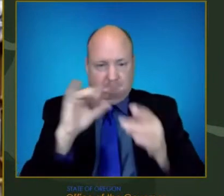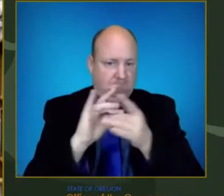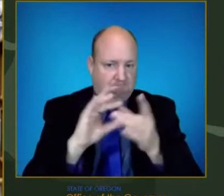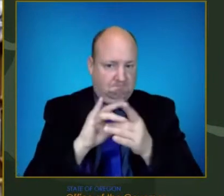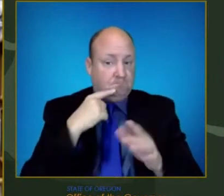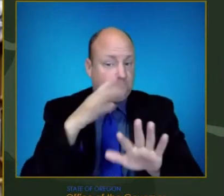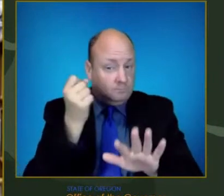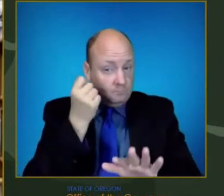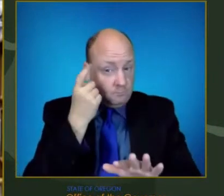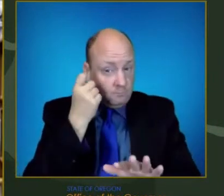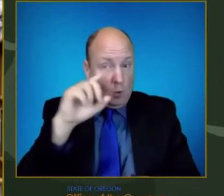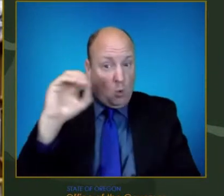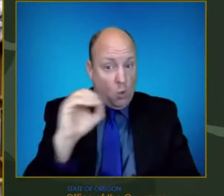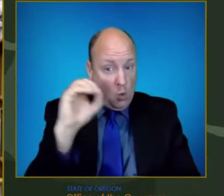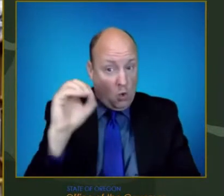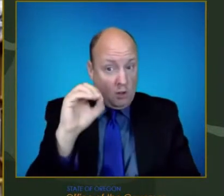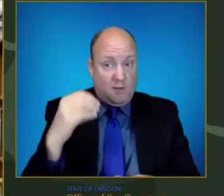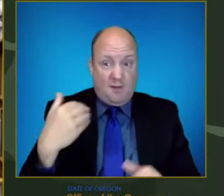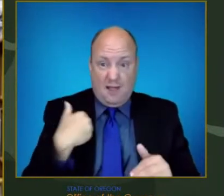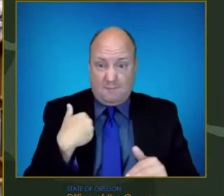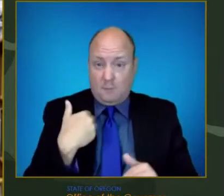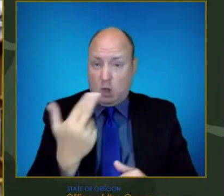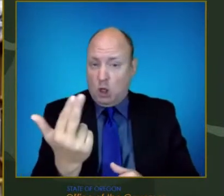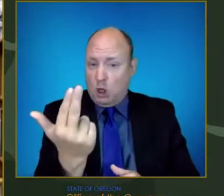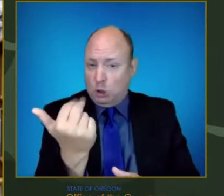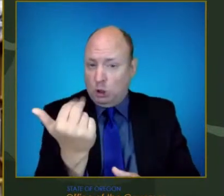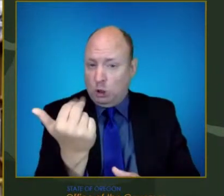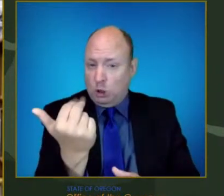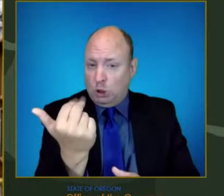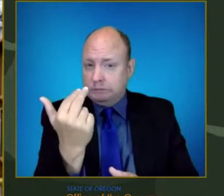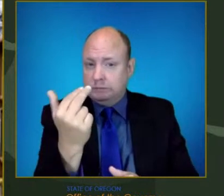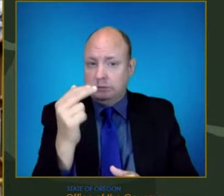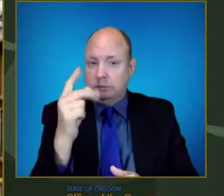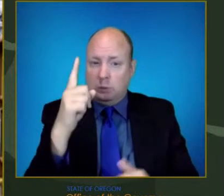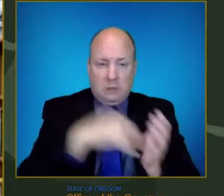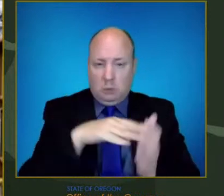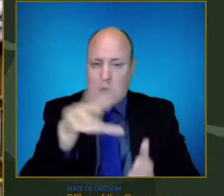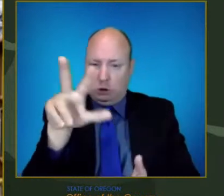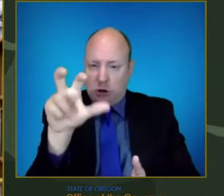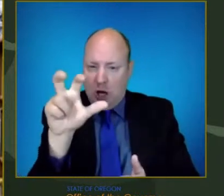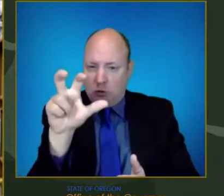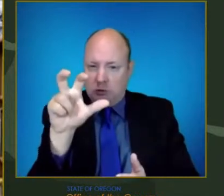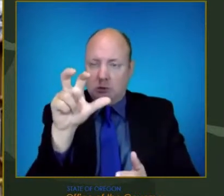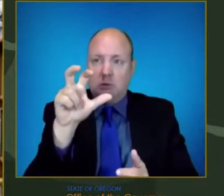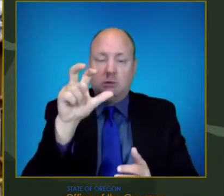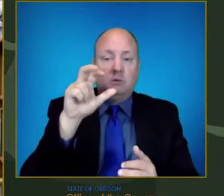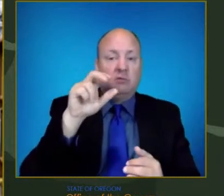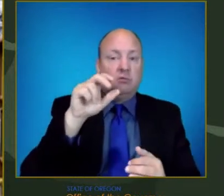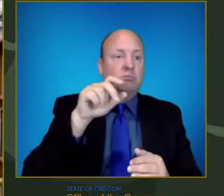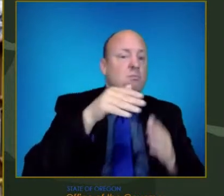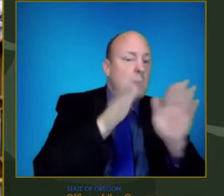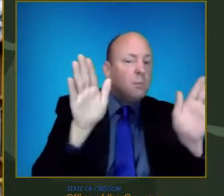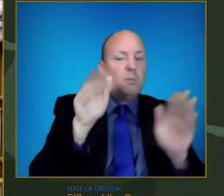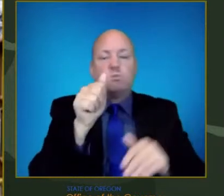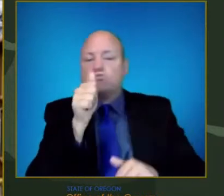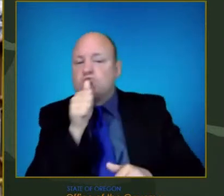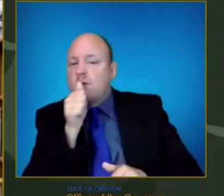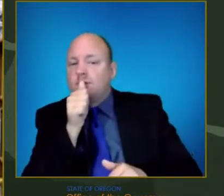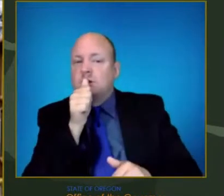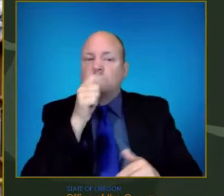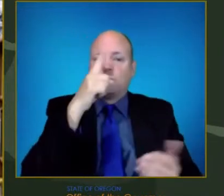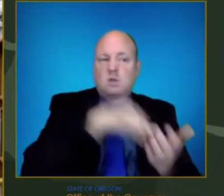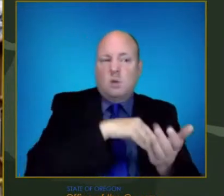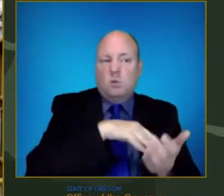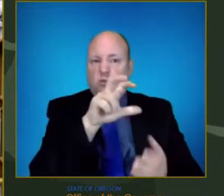over 1,300 public and private schools, and we've only had to date about 4 schools that have closed their